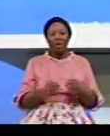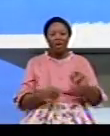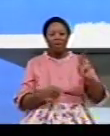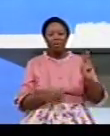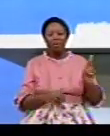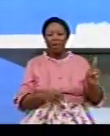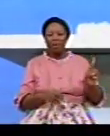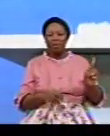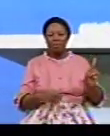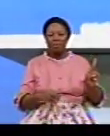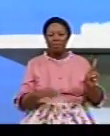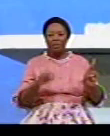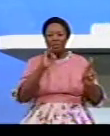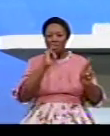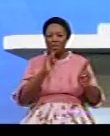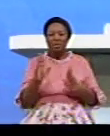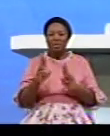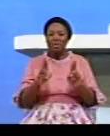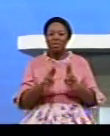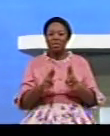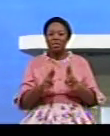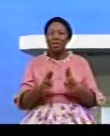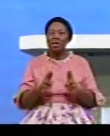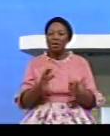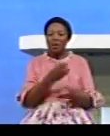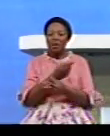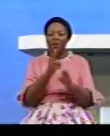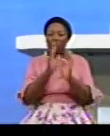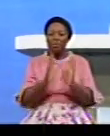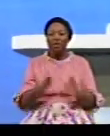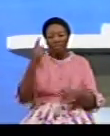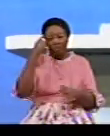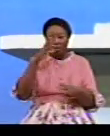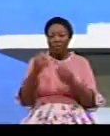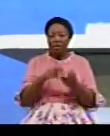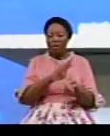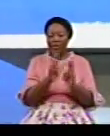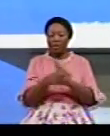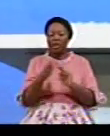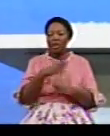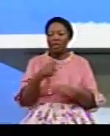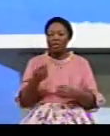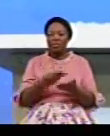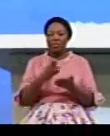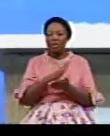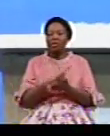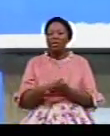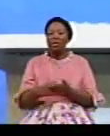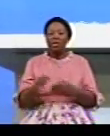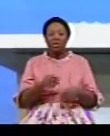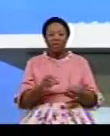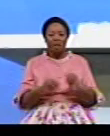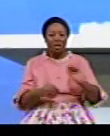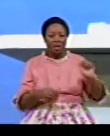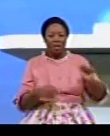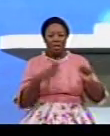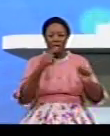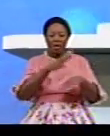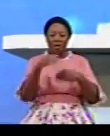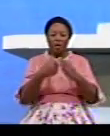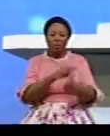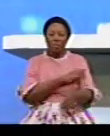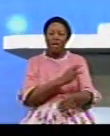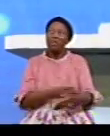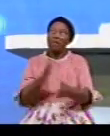see your perversion, and you see you're going astray, and you come, and you say, Lord, here am